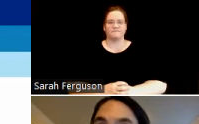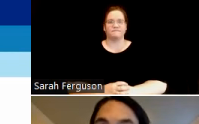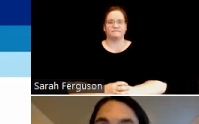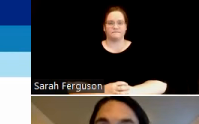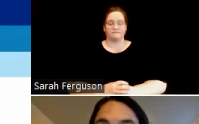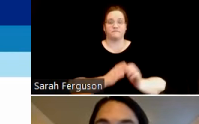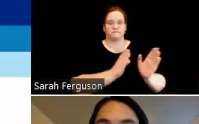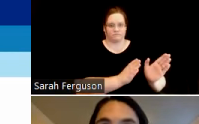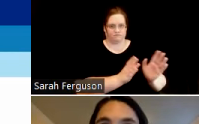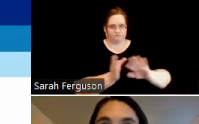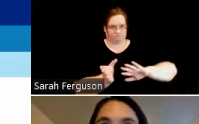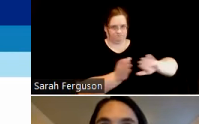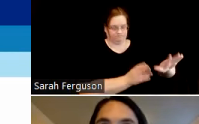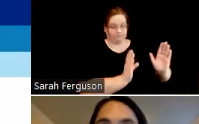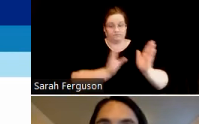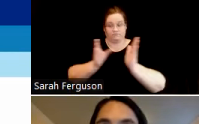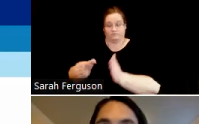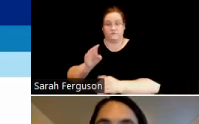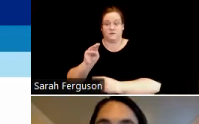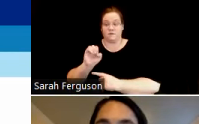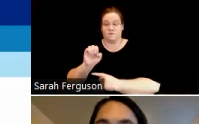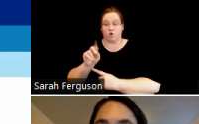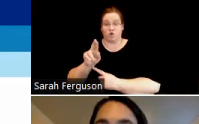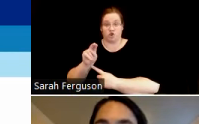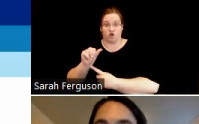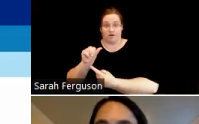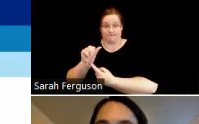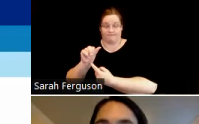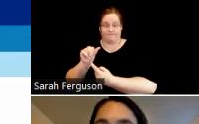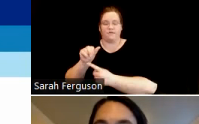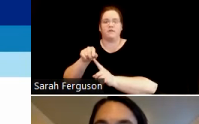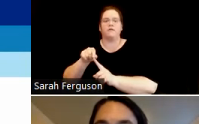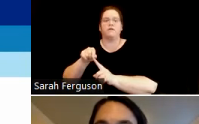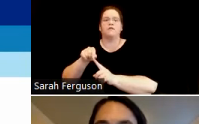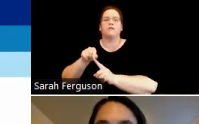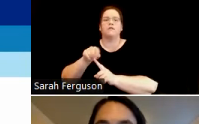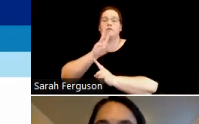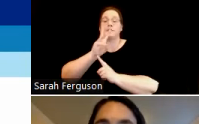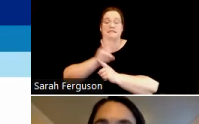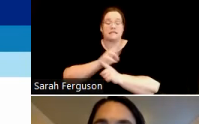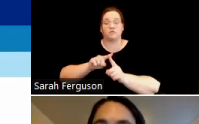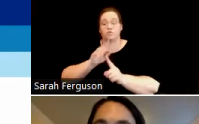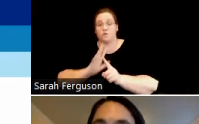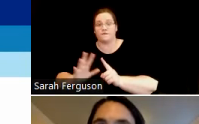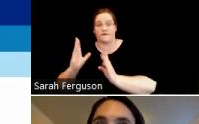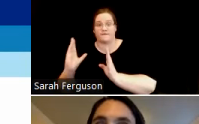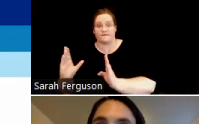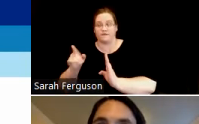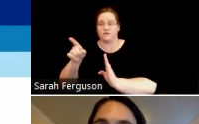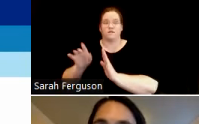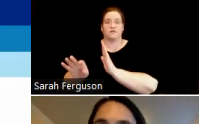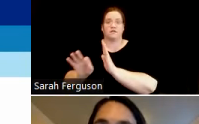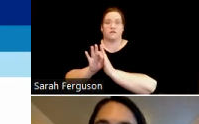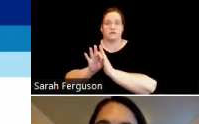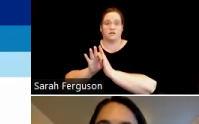The Moderna vaccine was looking at a dose for kids 6 months through 5 years of age. They selected a quarter